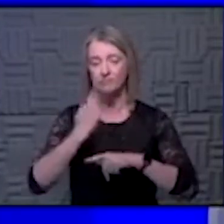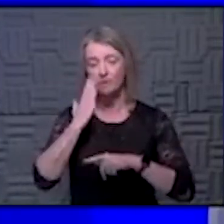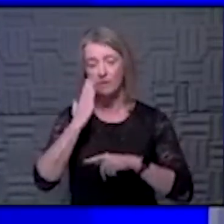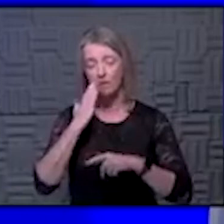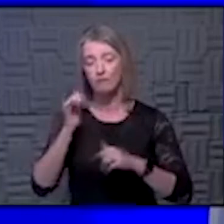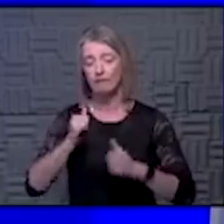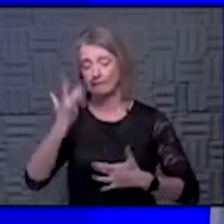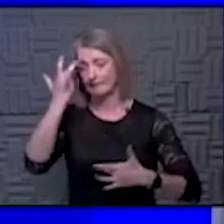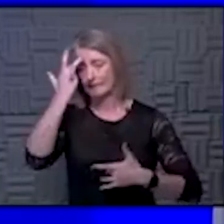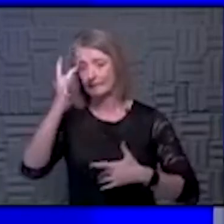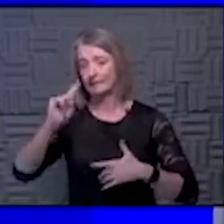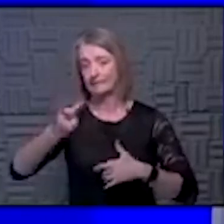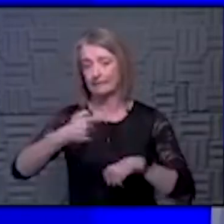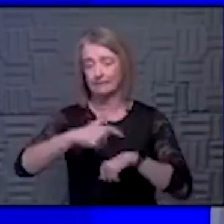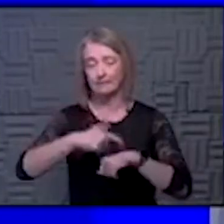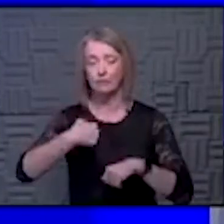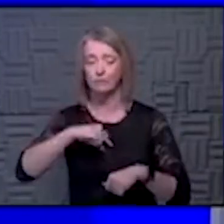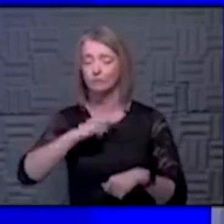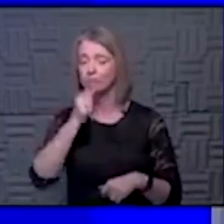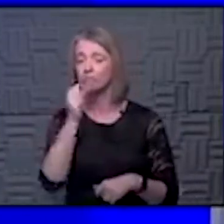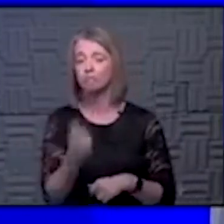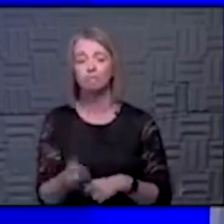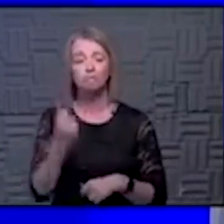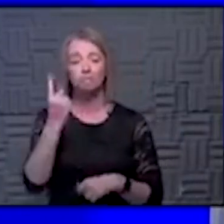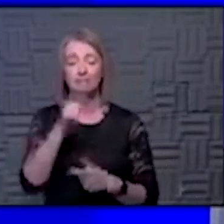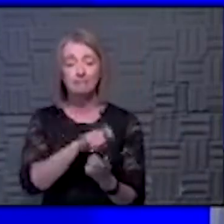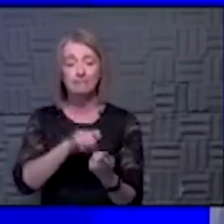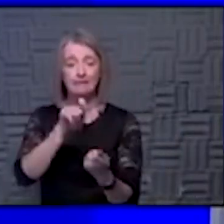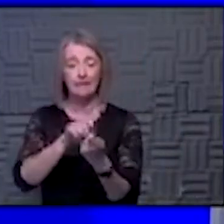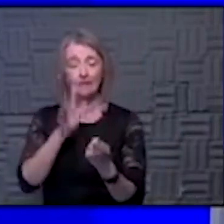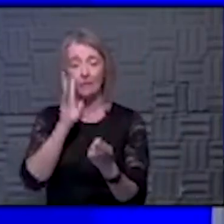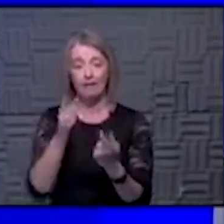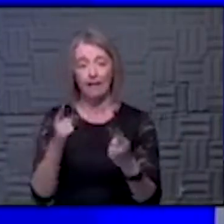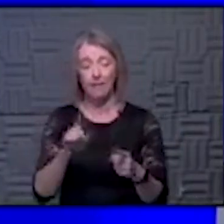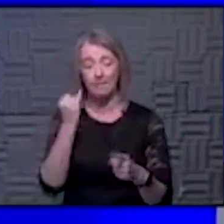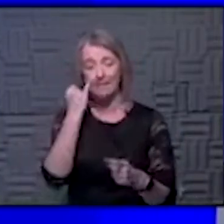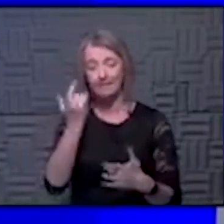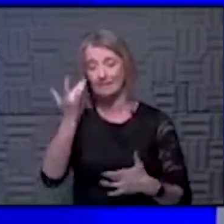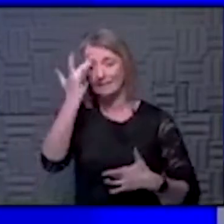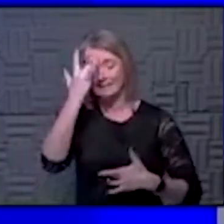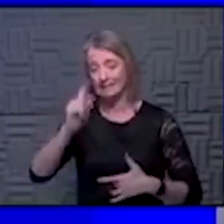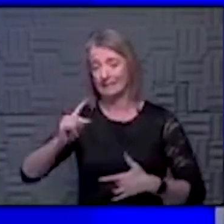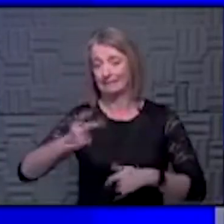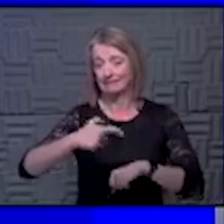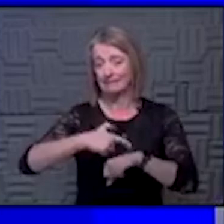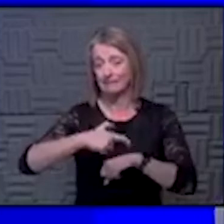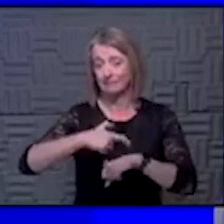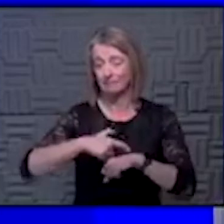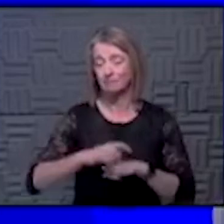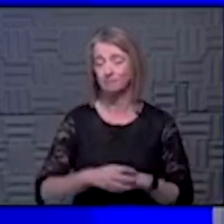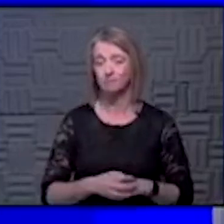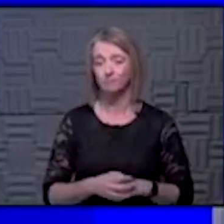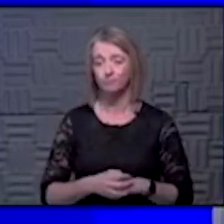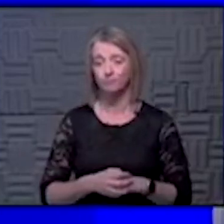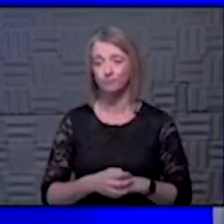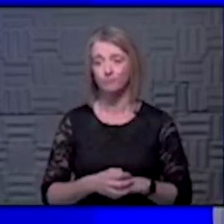reinfections can happen, and we don't really understand exactly what will happen if you get reinfected.